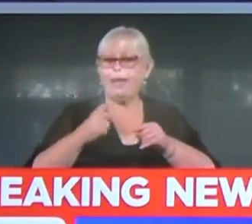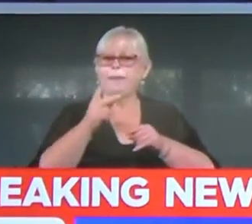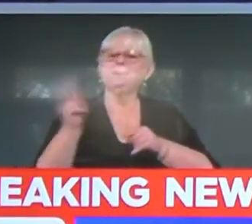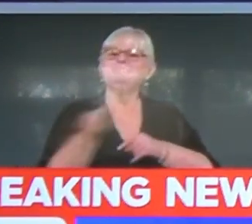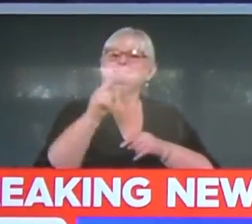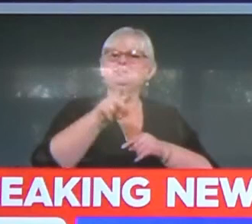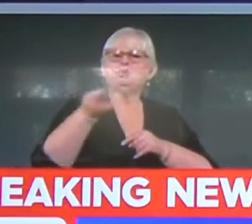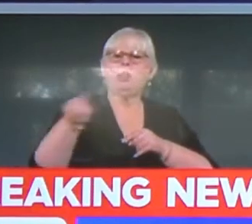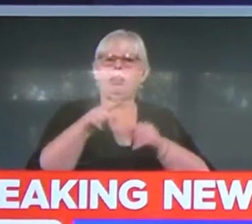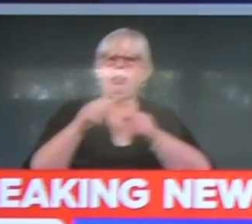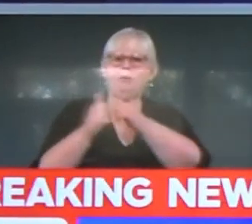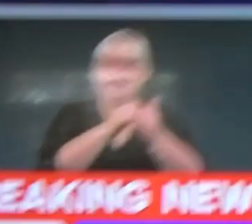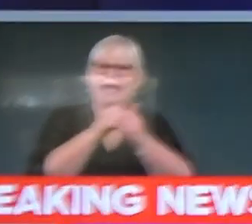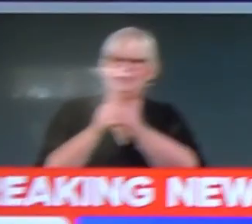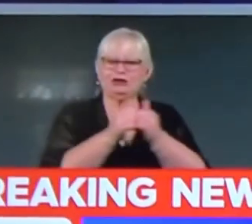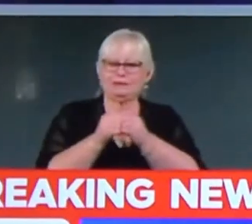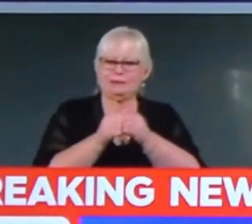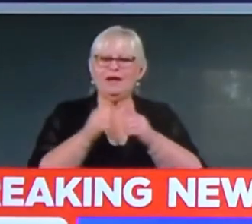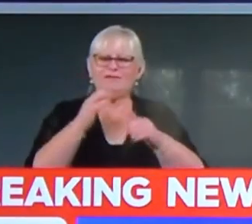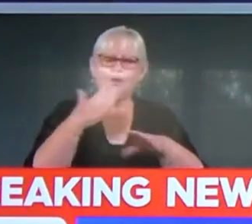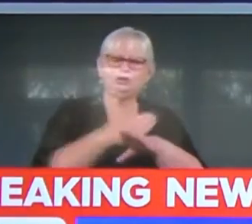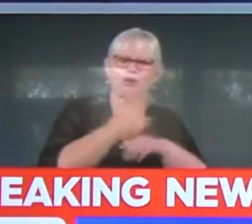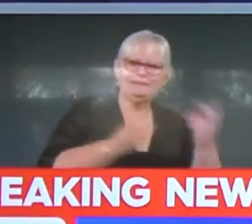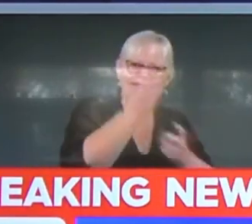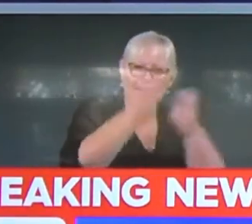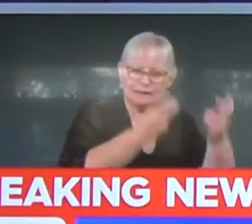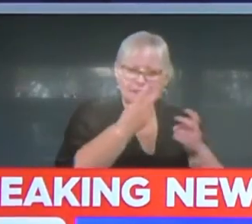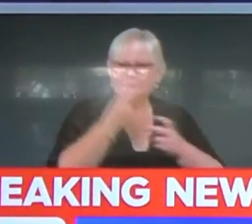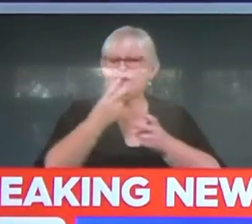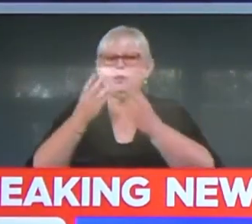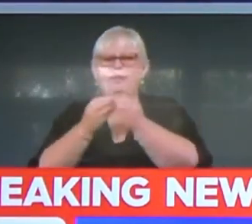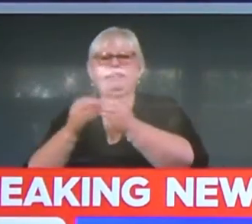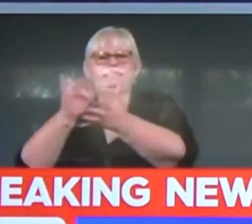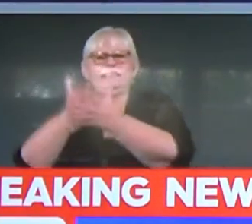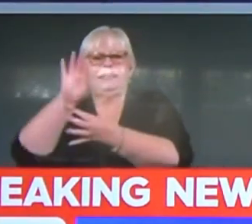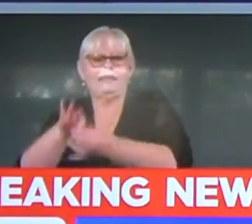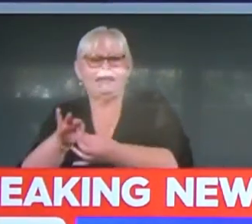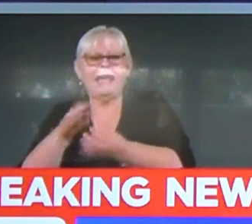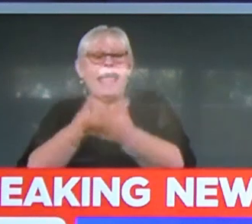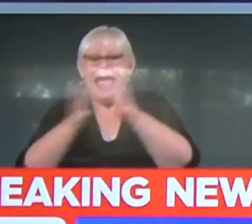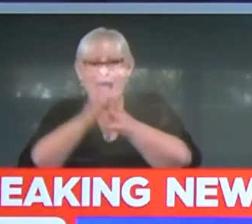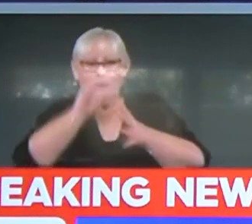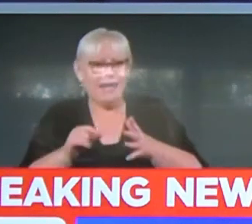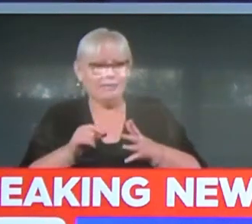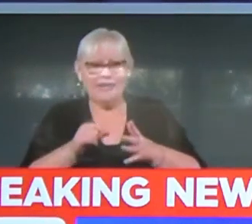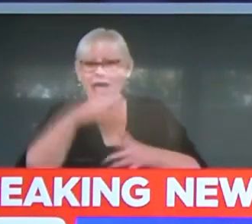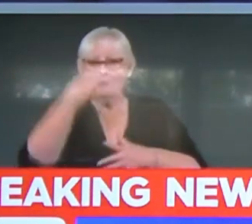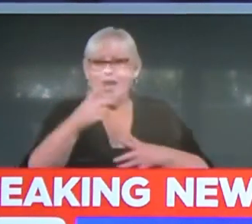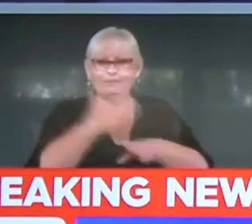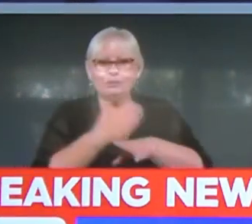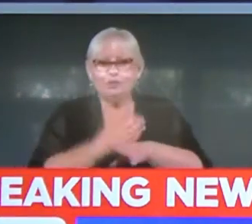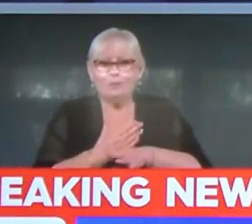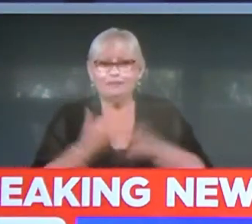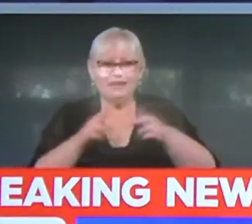week? And how will it work with job seekers being required to make job applications with so much of the economy offline?